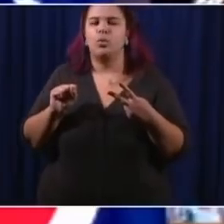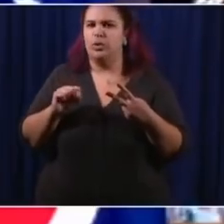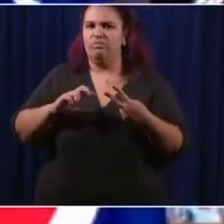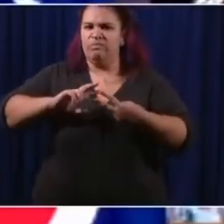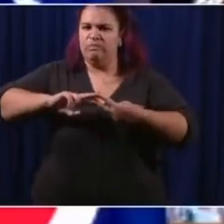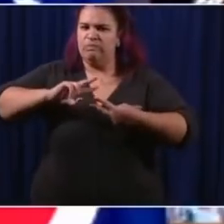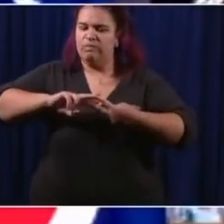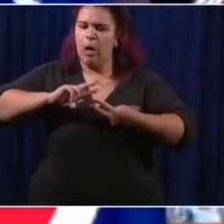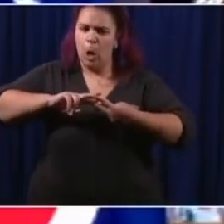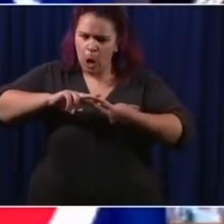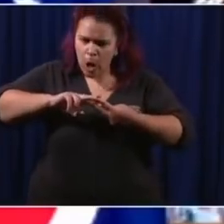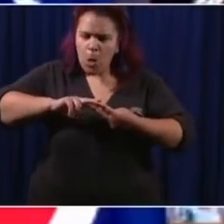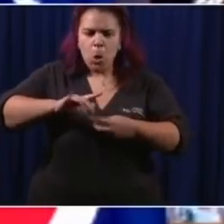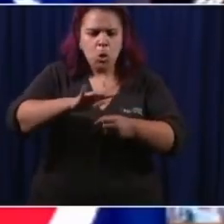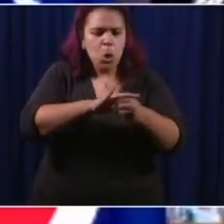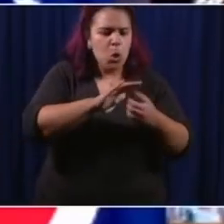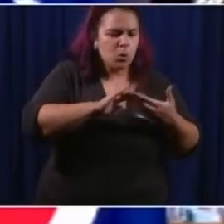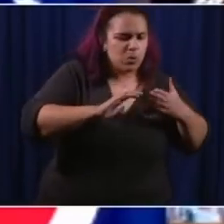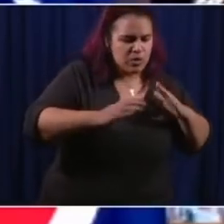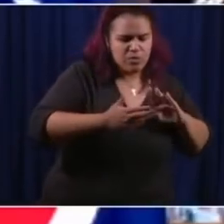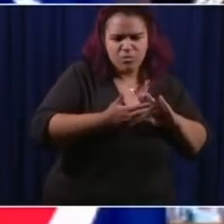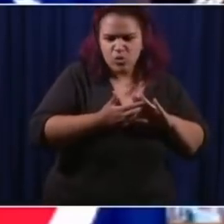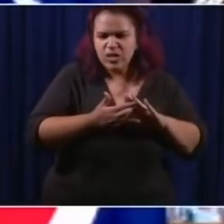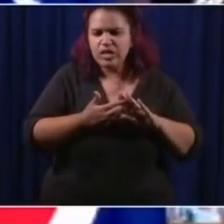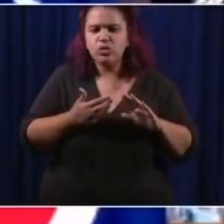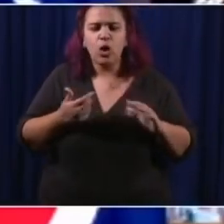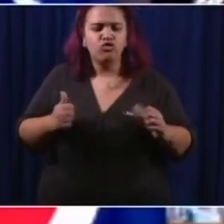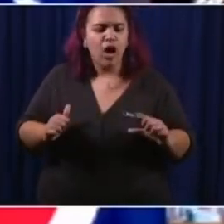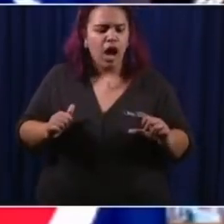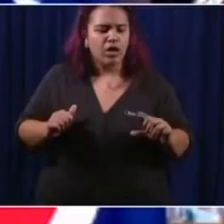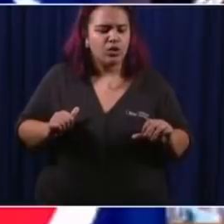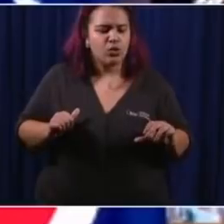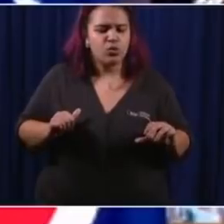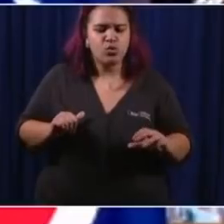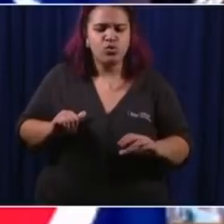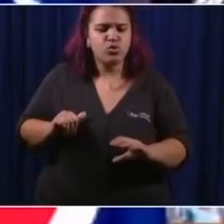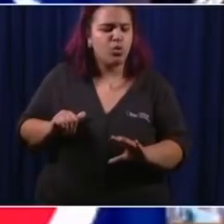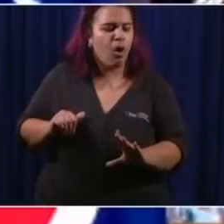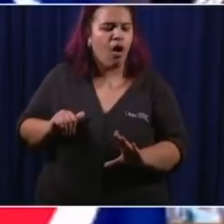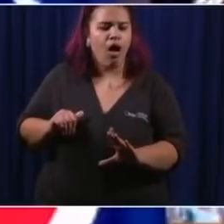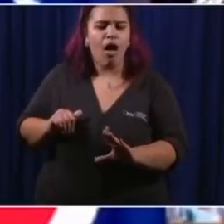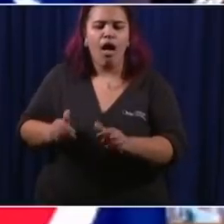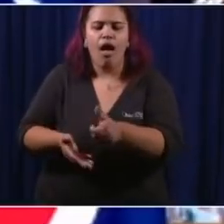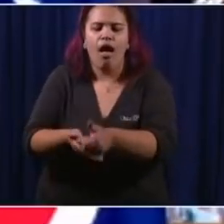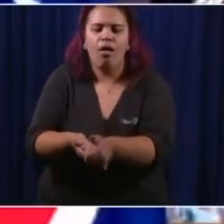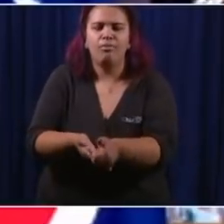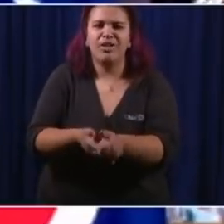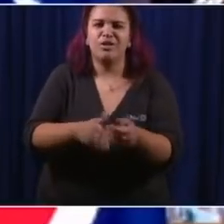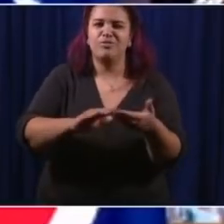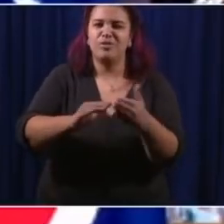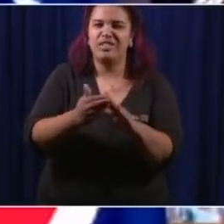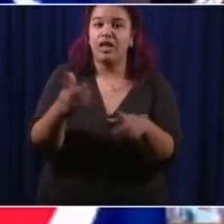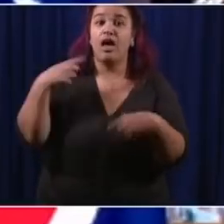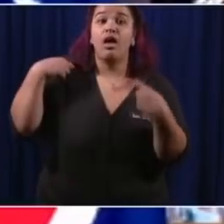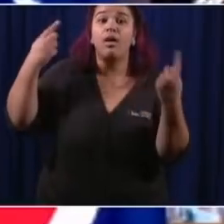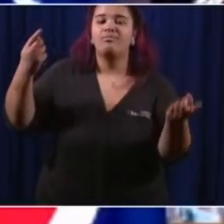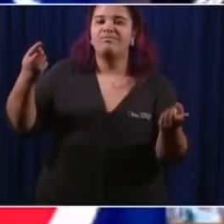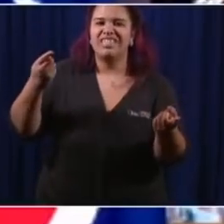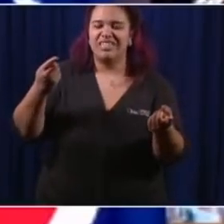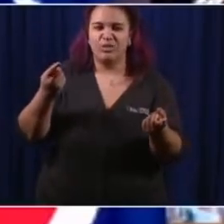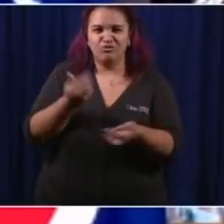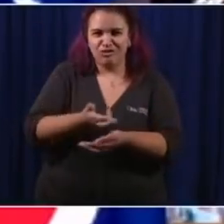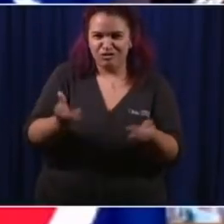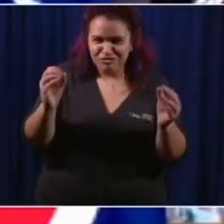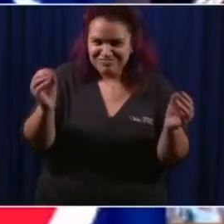to target populations who are traditionally underserved and where there are high unemployment rates. You see what we